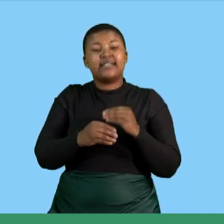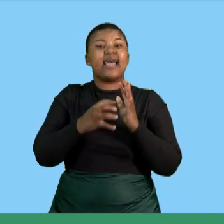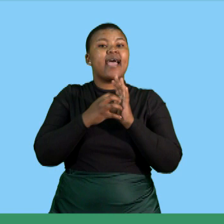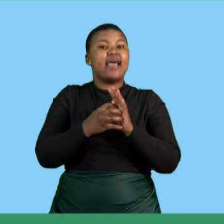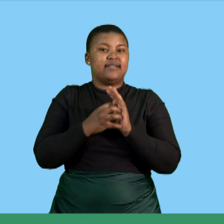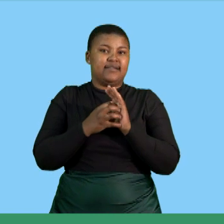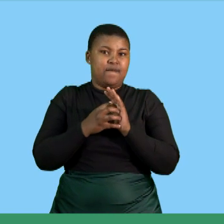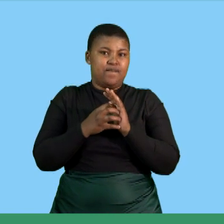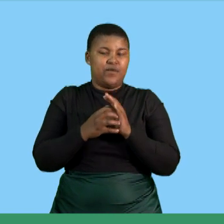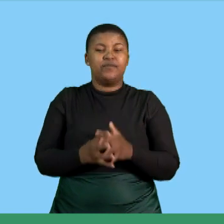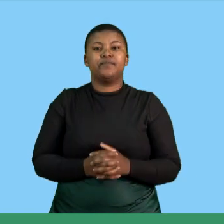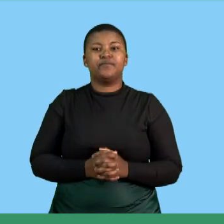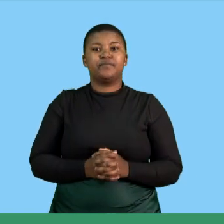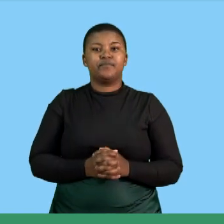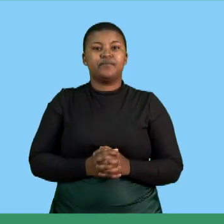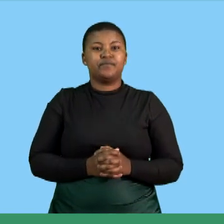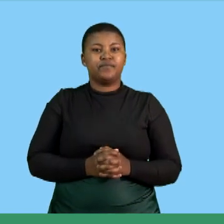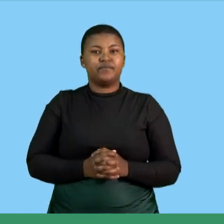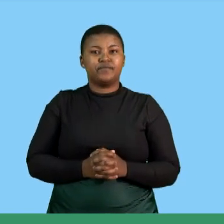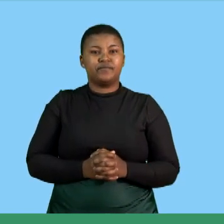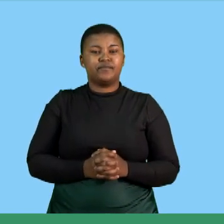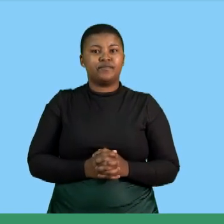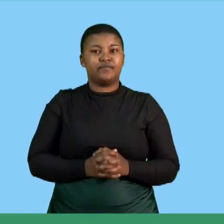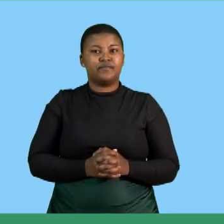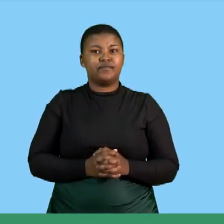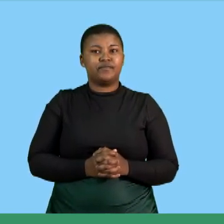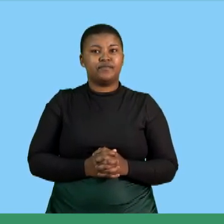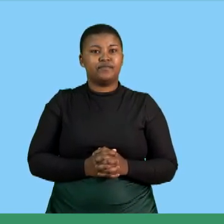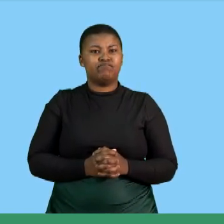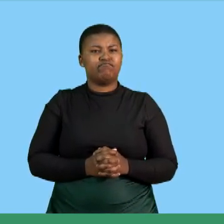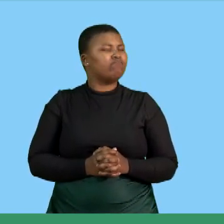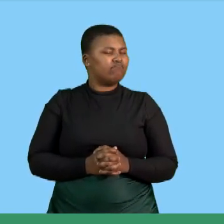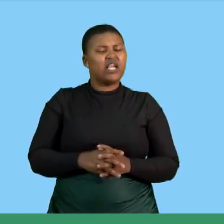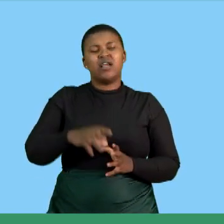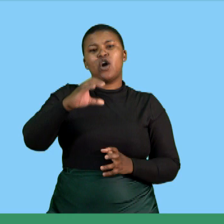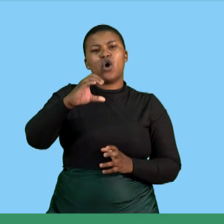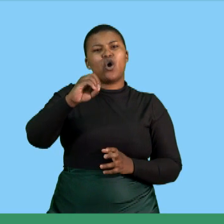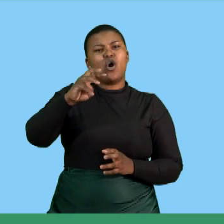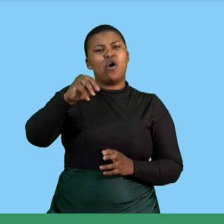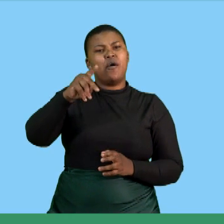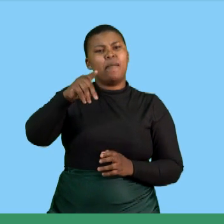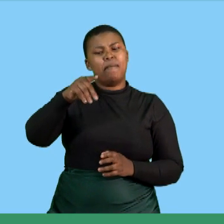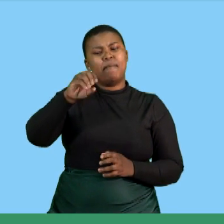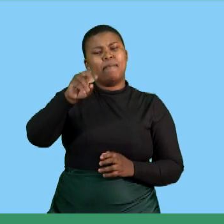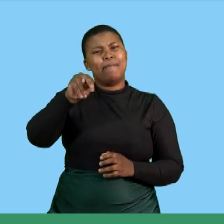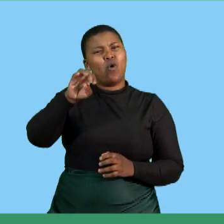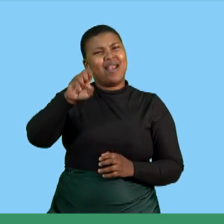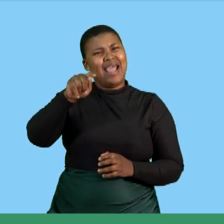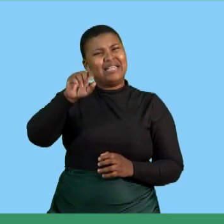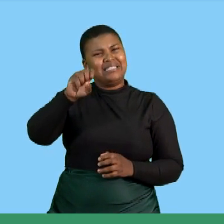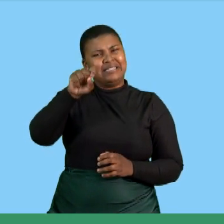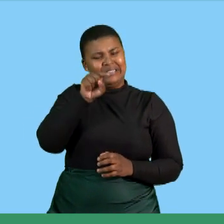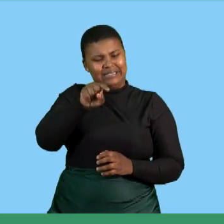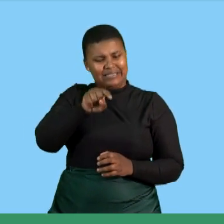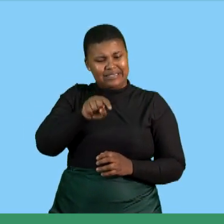instruction. We have to use examples in our explanation. How the following components in the